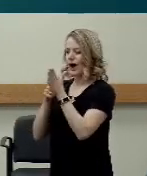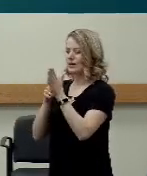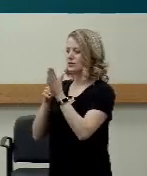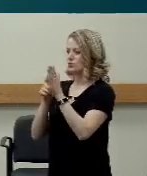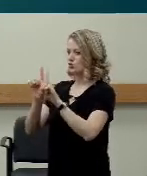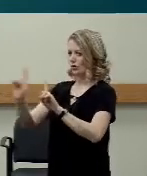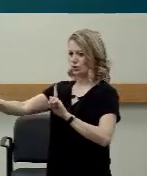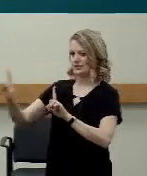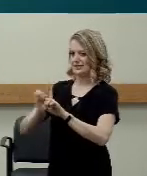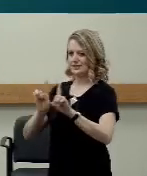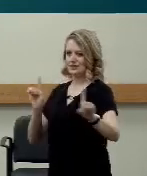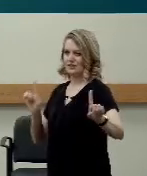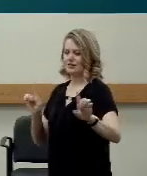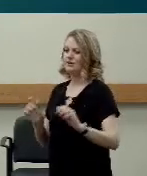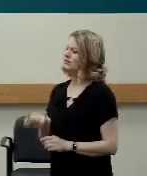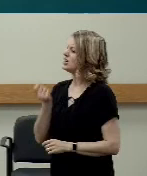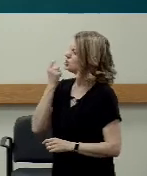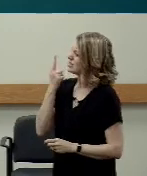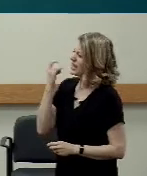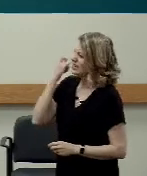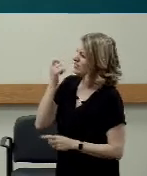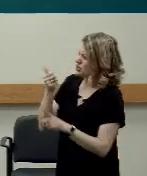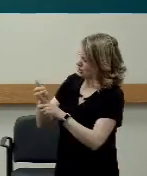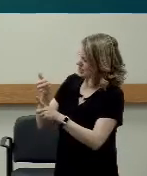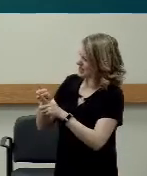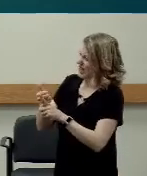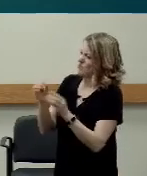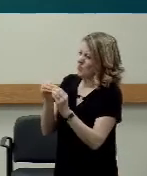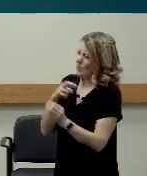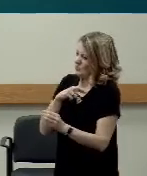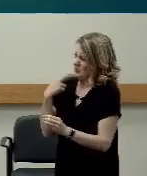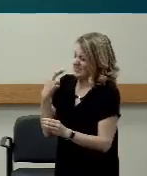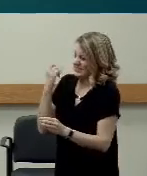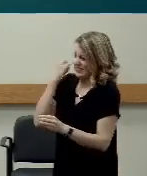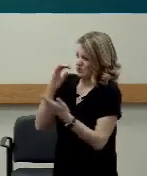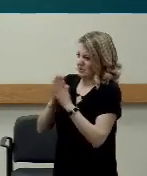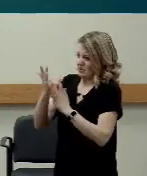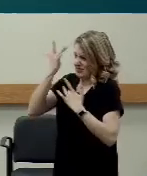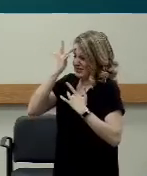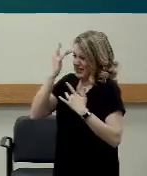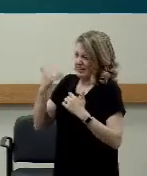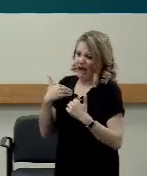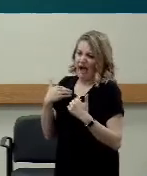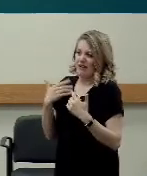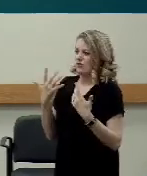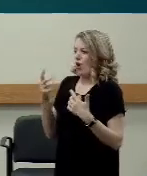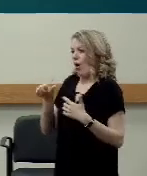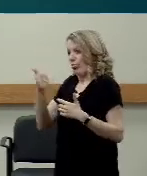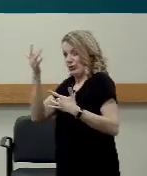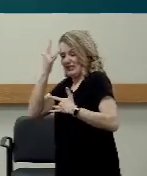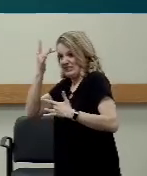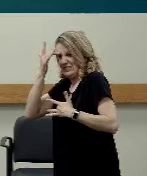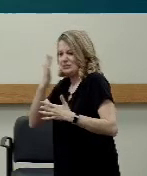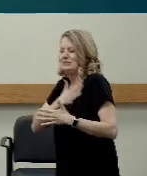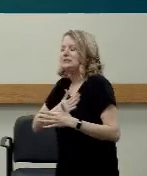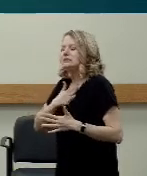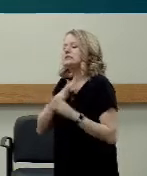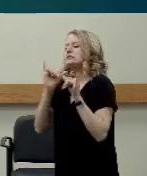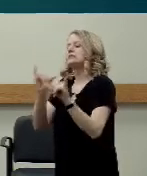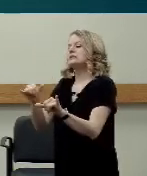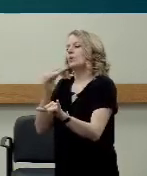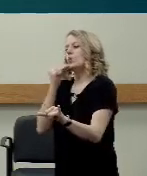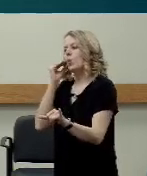And high-risk groups should continue to stay home whenever possible. Take extra precautions if they have